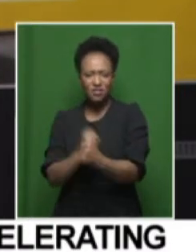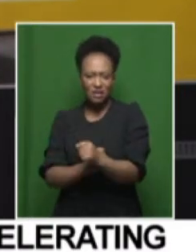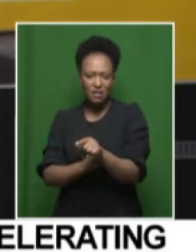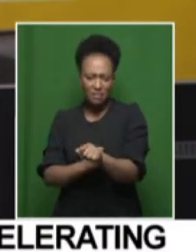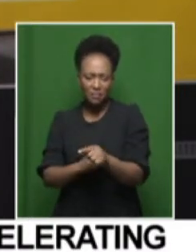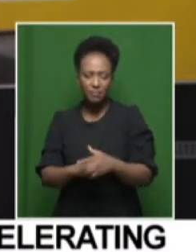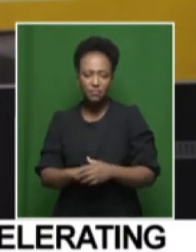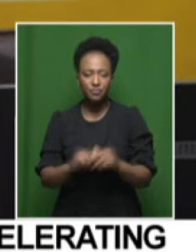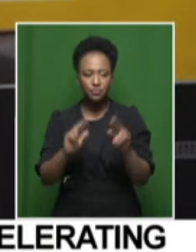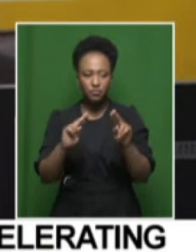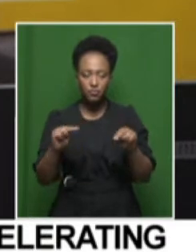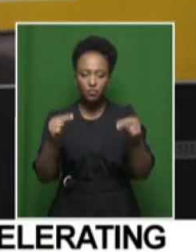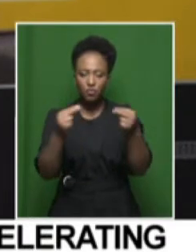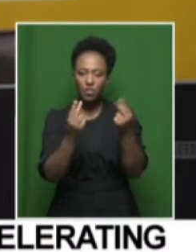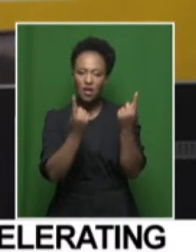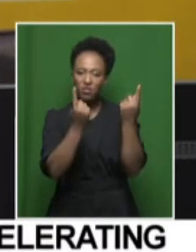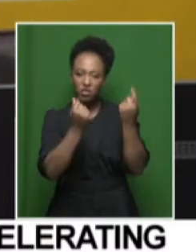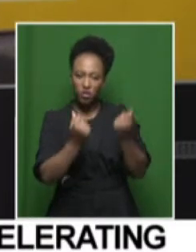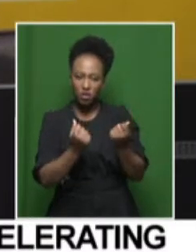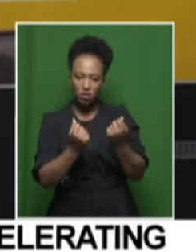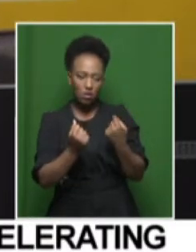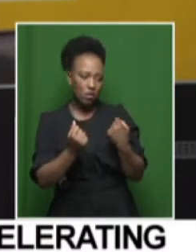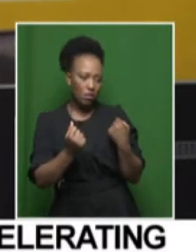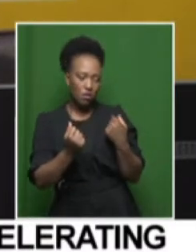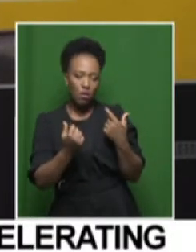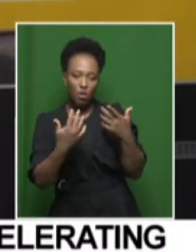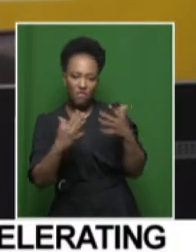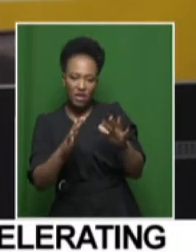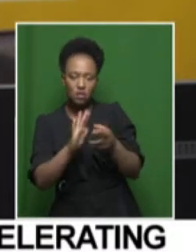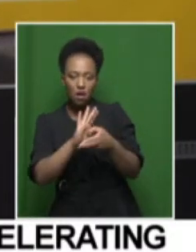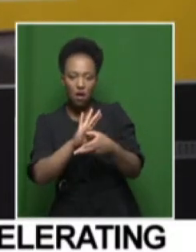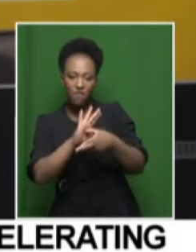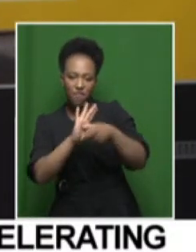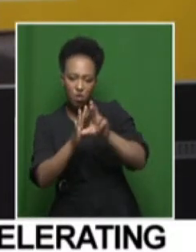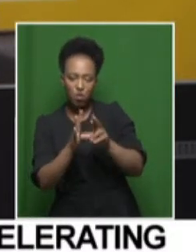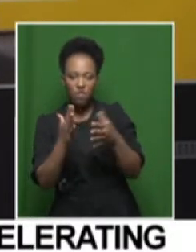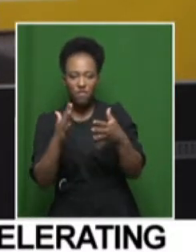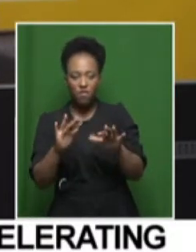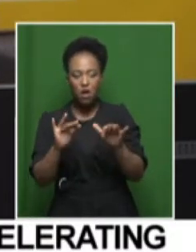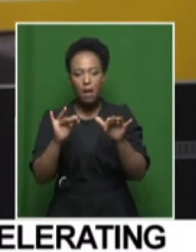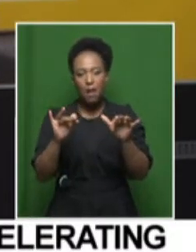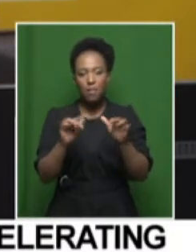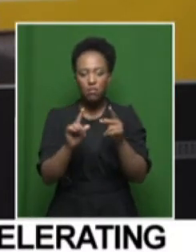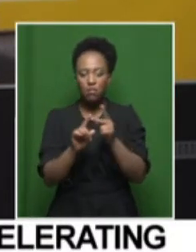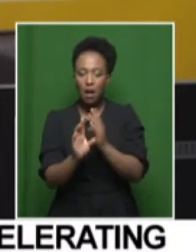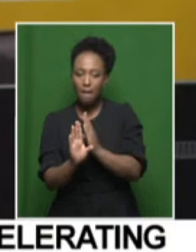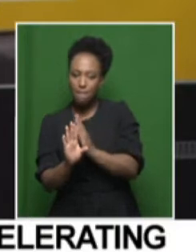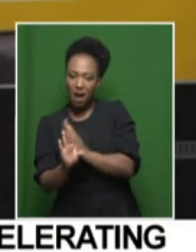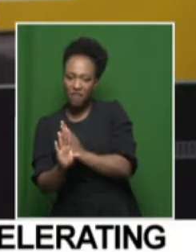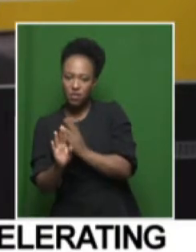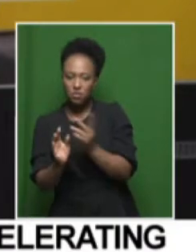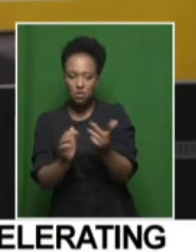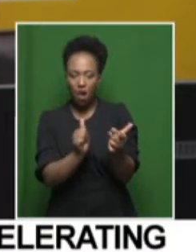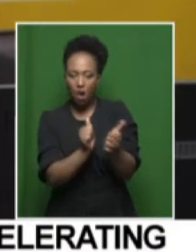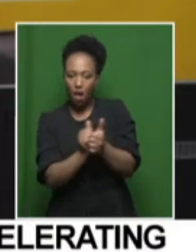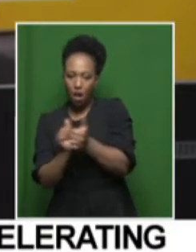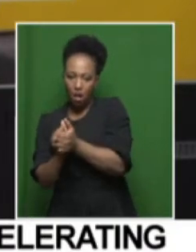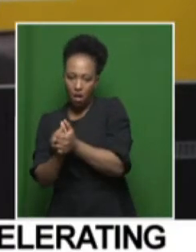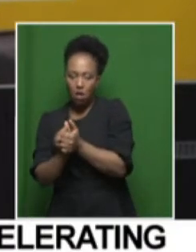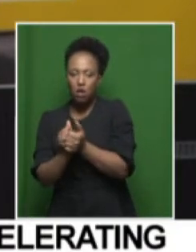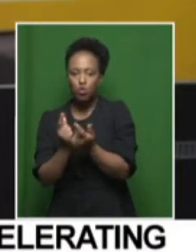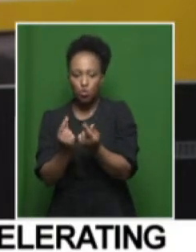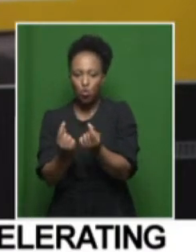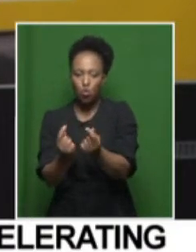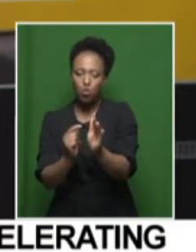will be implementing the results of recently completed review of the public-private partnership framework.